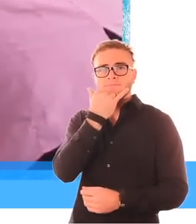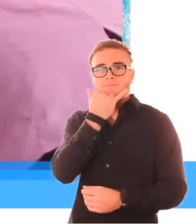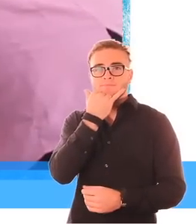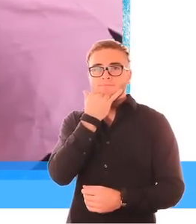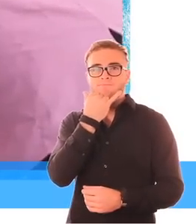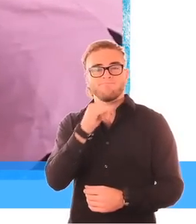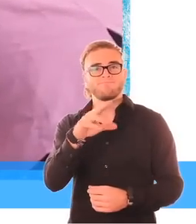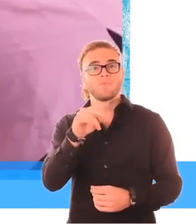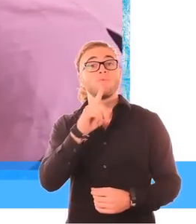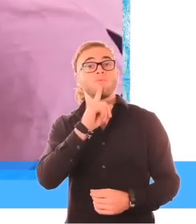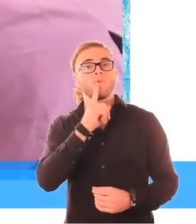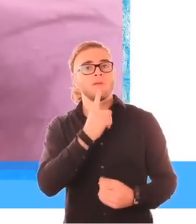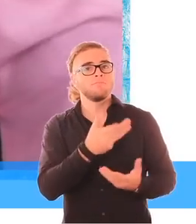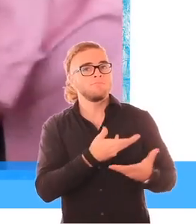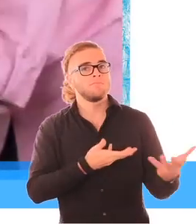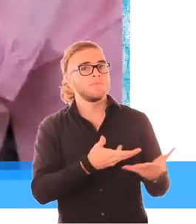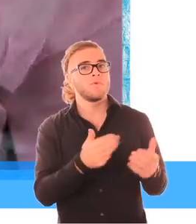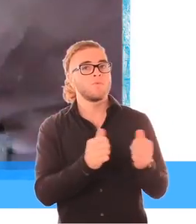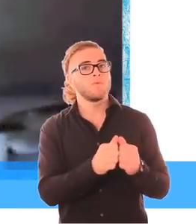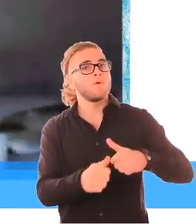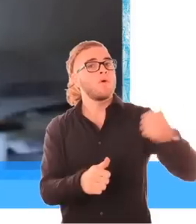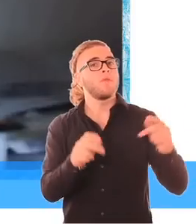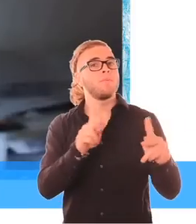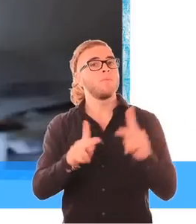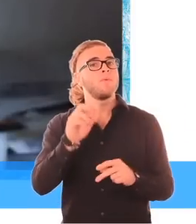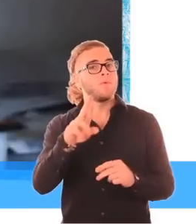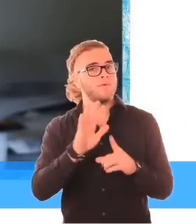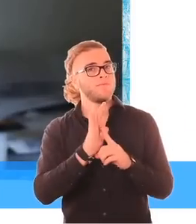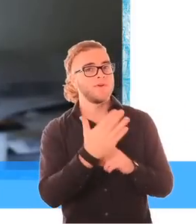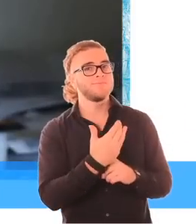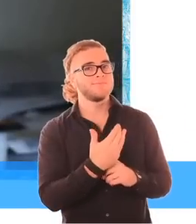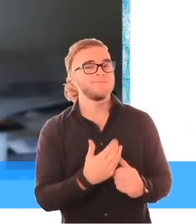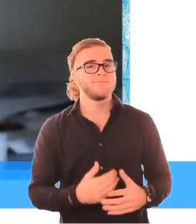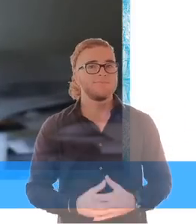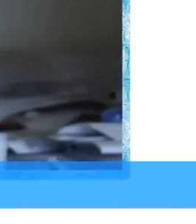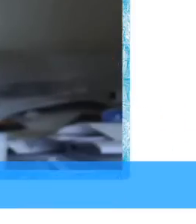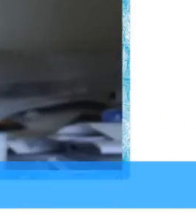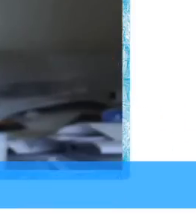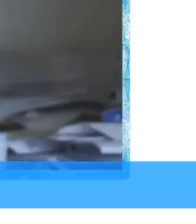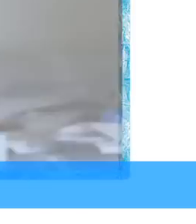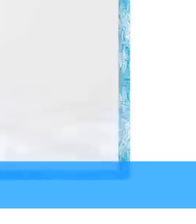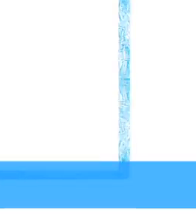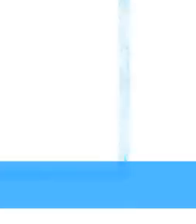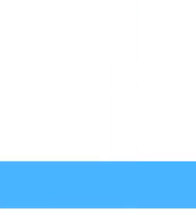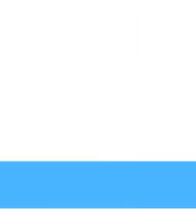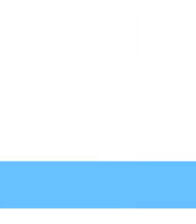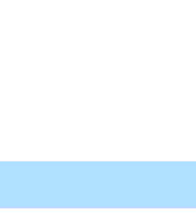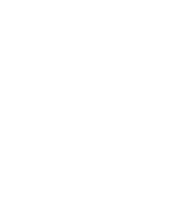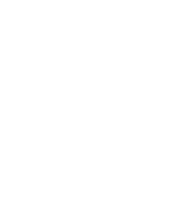to the person, but as something that results from the interaction between a person and his or her environment.